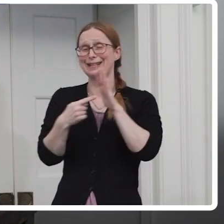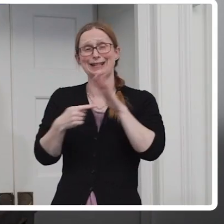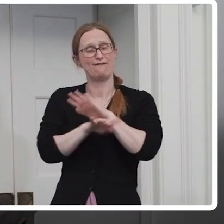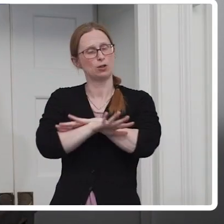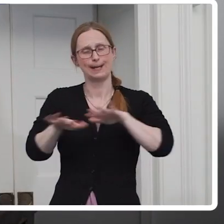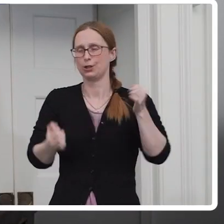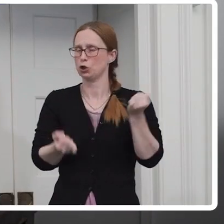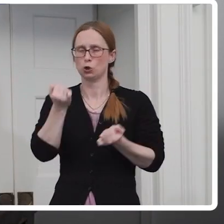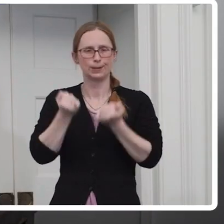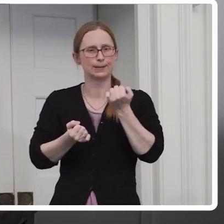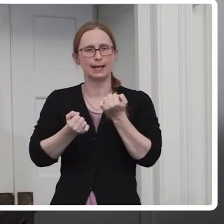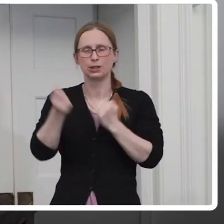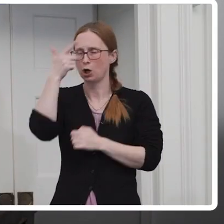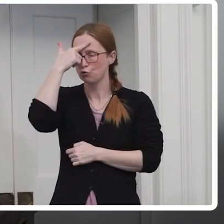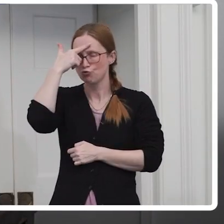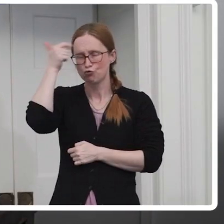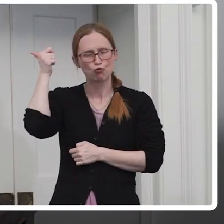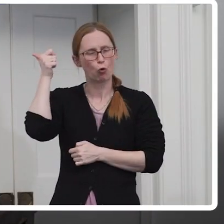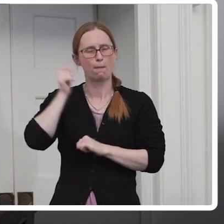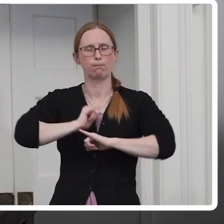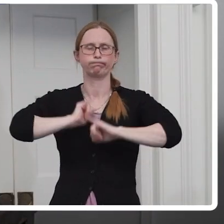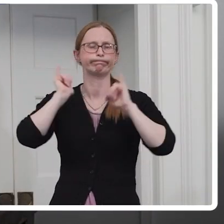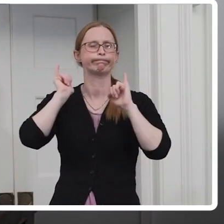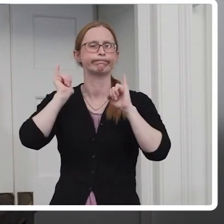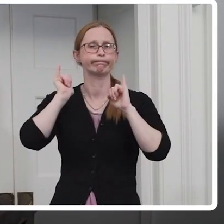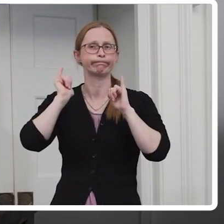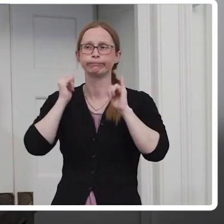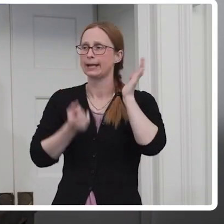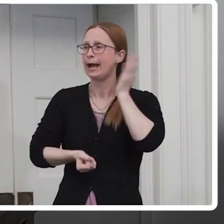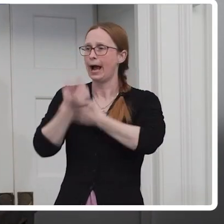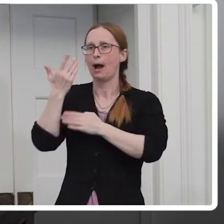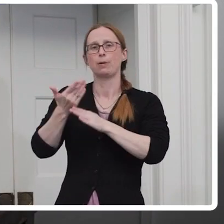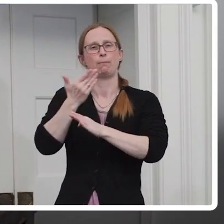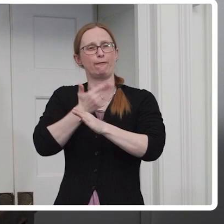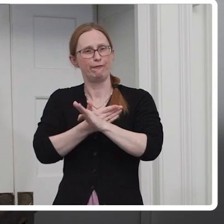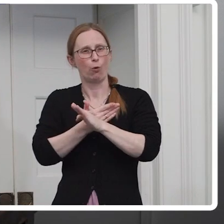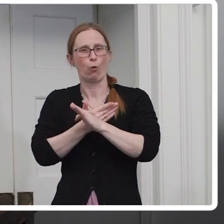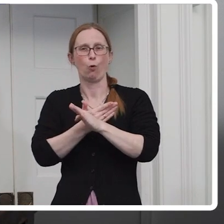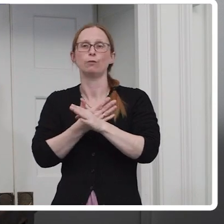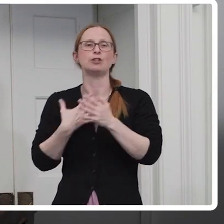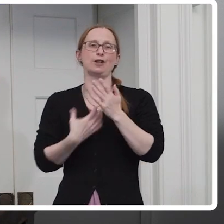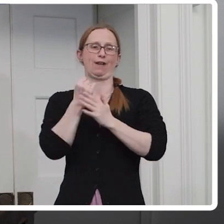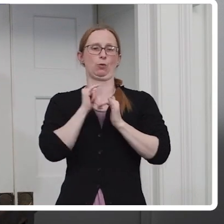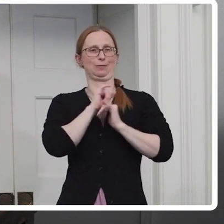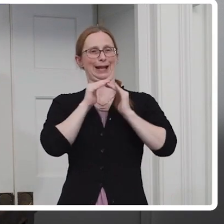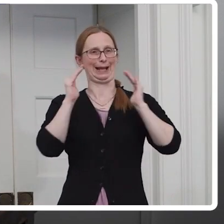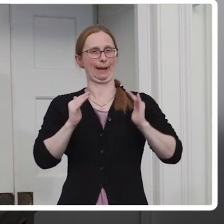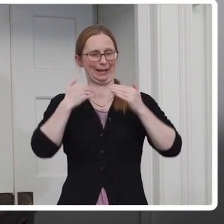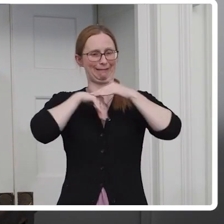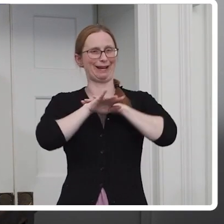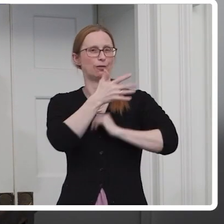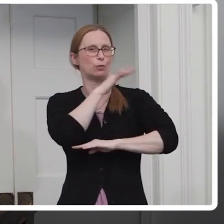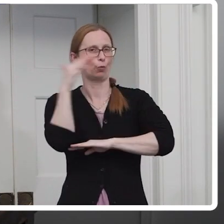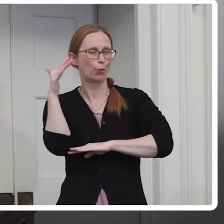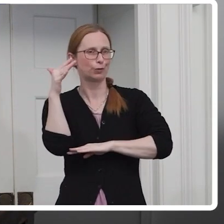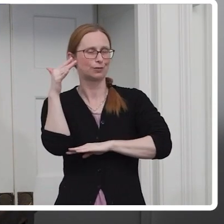a significant injustice in her life, a kind of traumatic event, which happened before she finally found this cabin in the